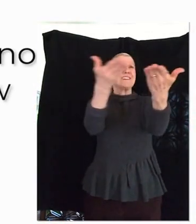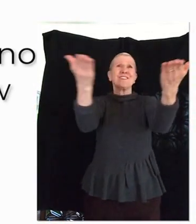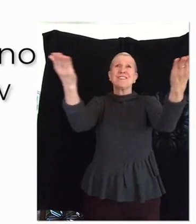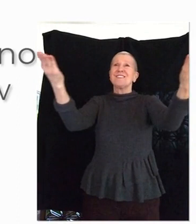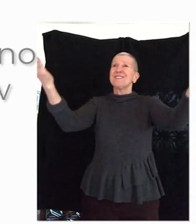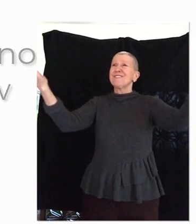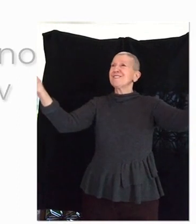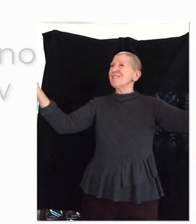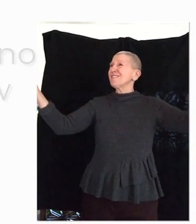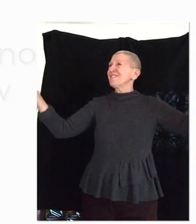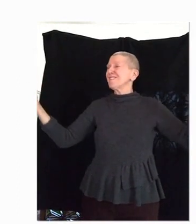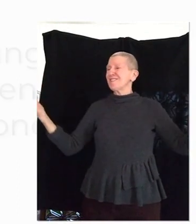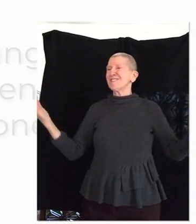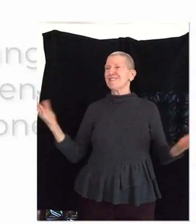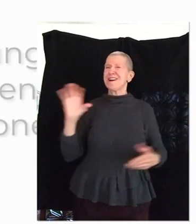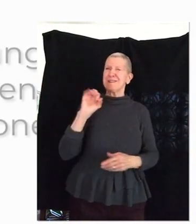Salam aleikum le.